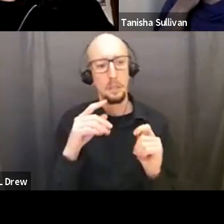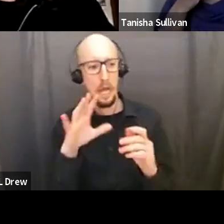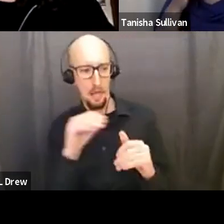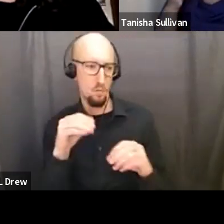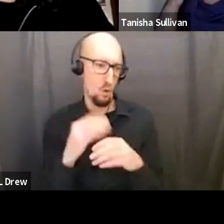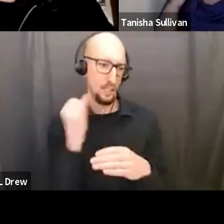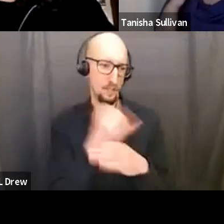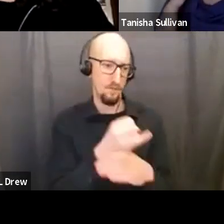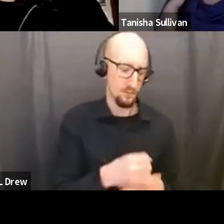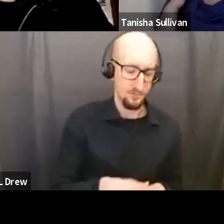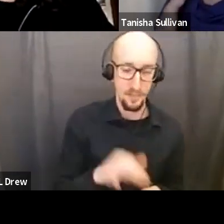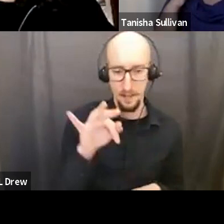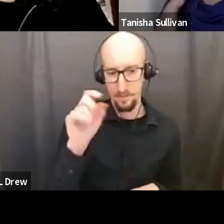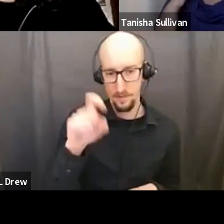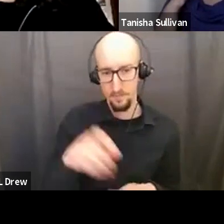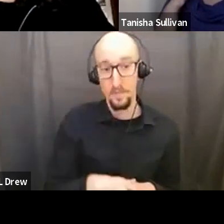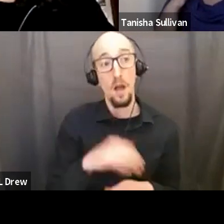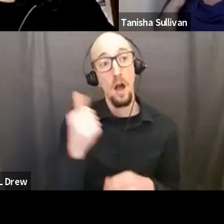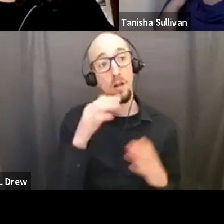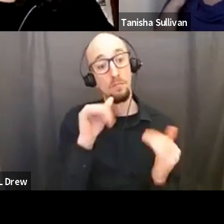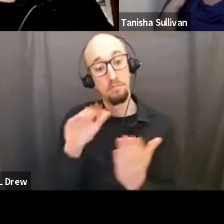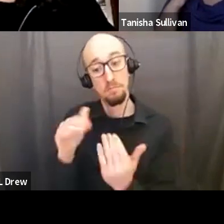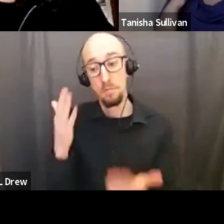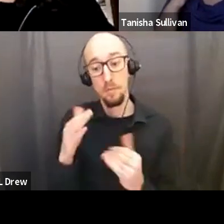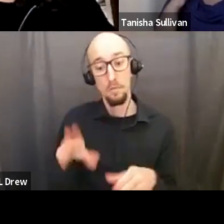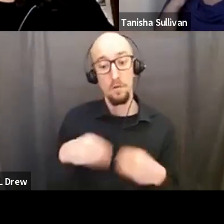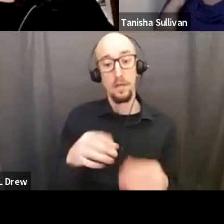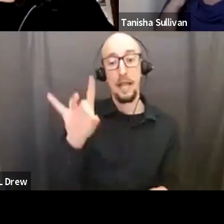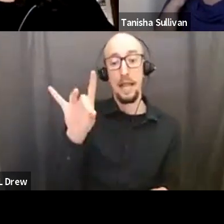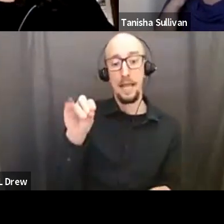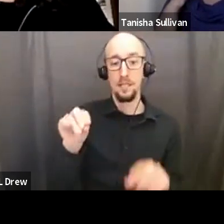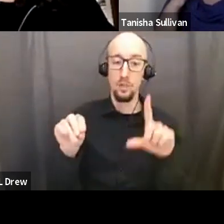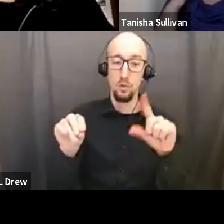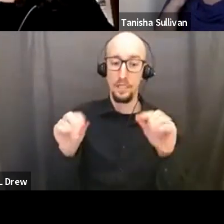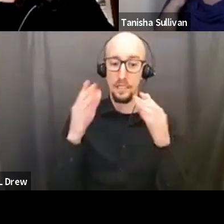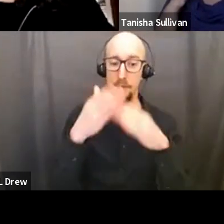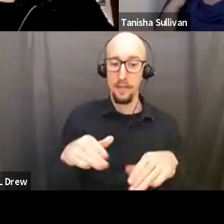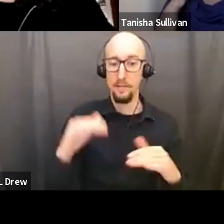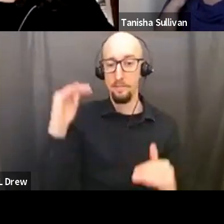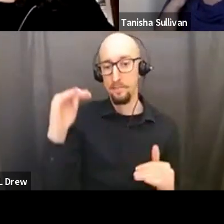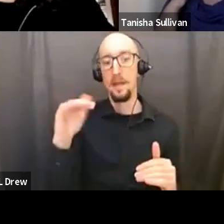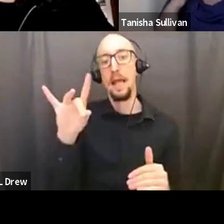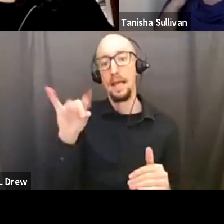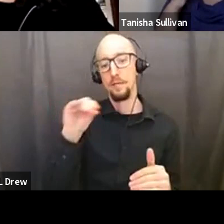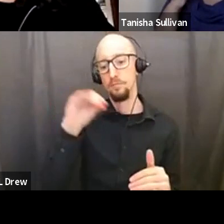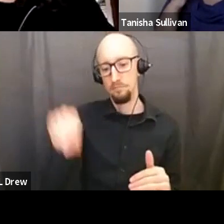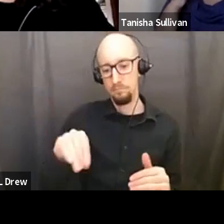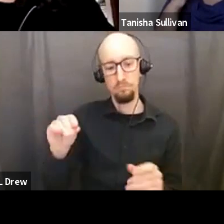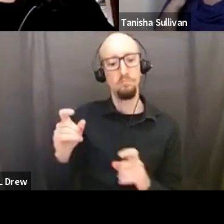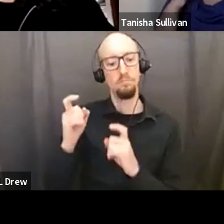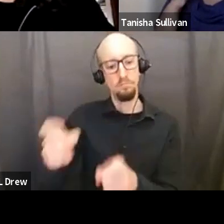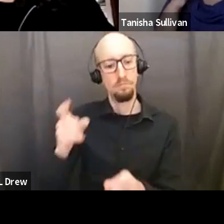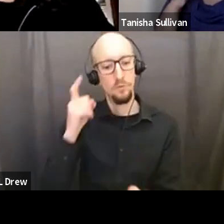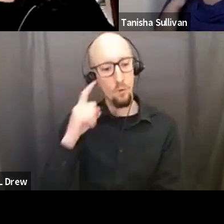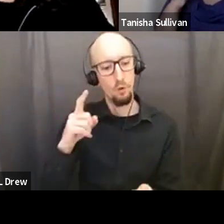necessary. Other solutions could include having an 80-20 split with 80% of the seats allocated by pure merit with